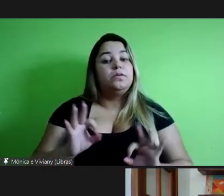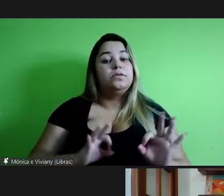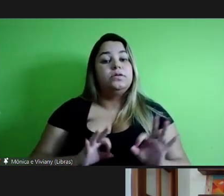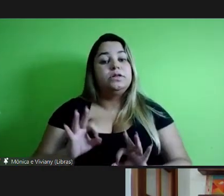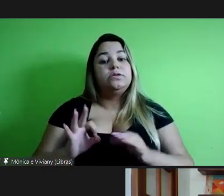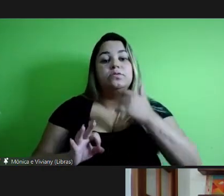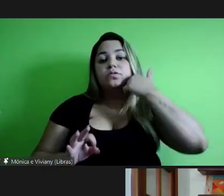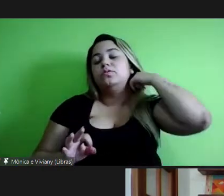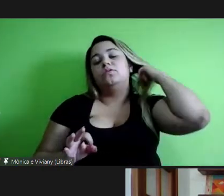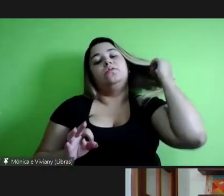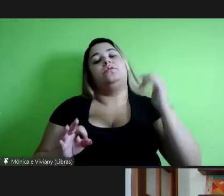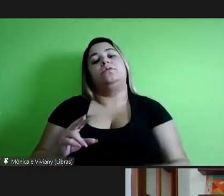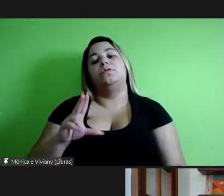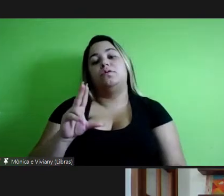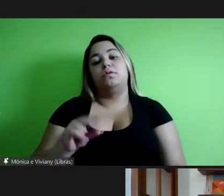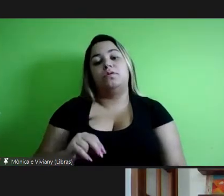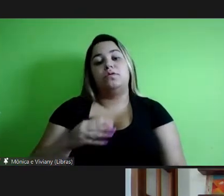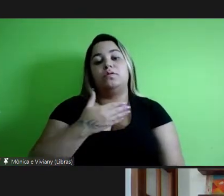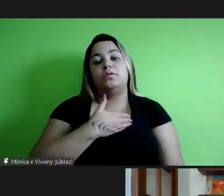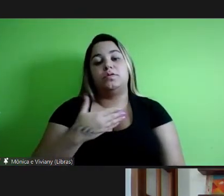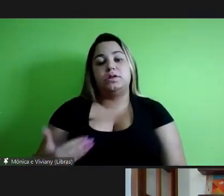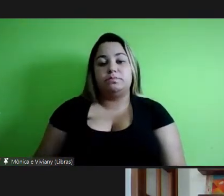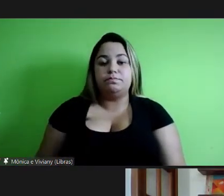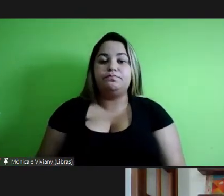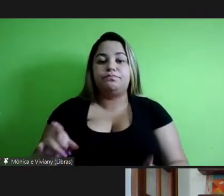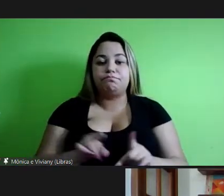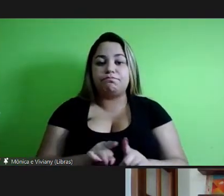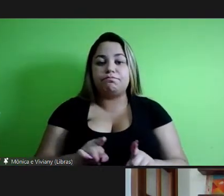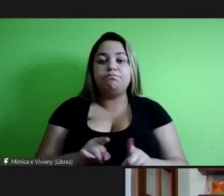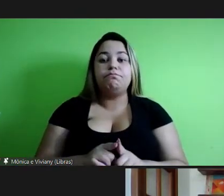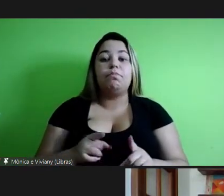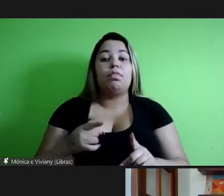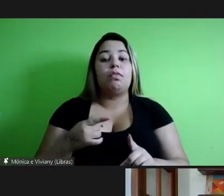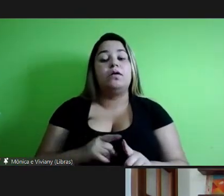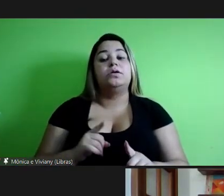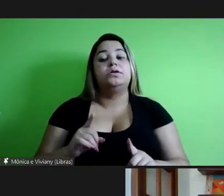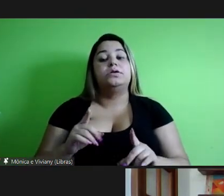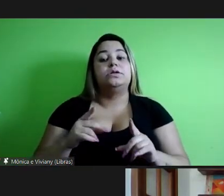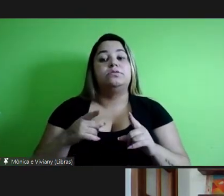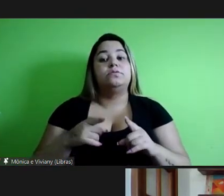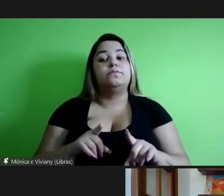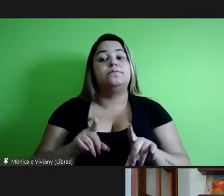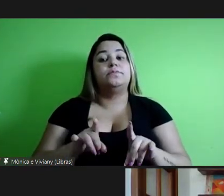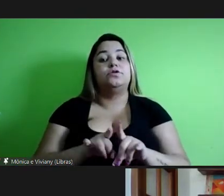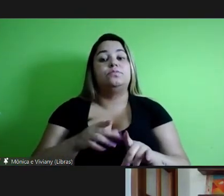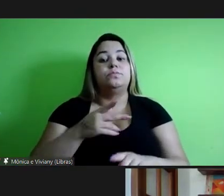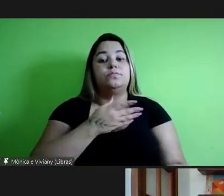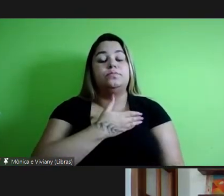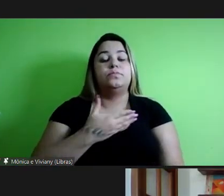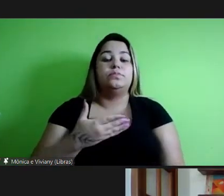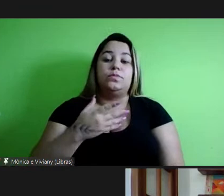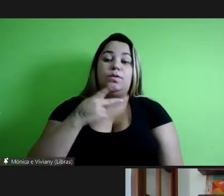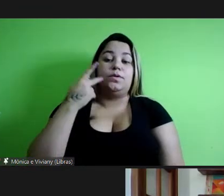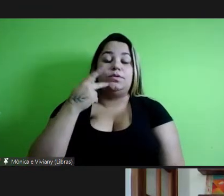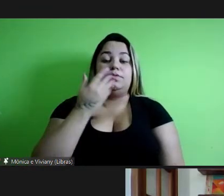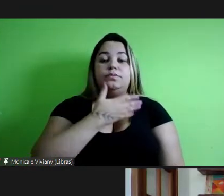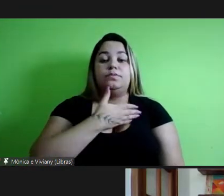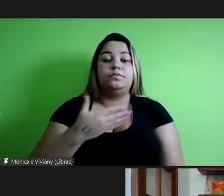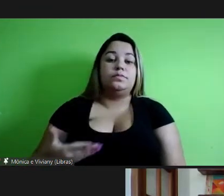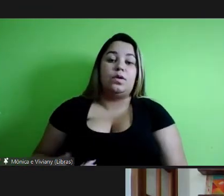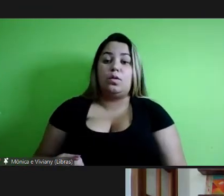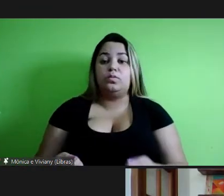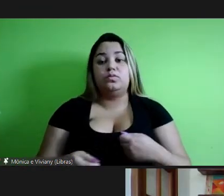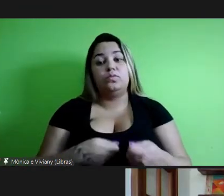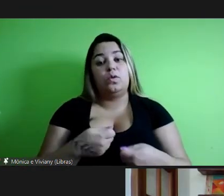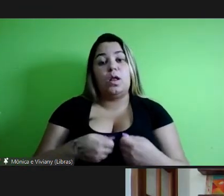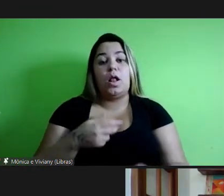is an non-governmental agency that acts in the promotion and defense of public policies, health public